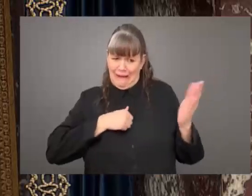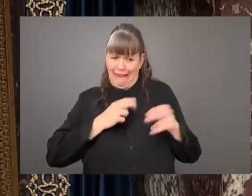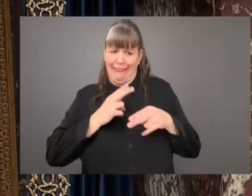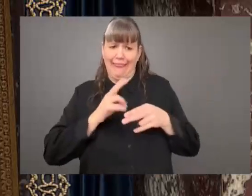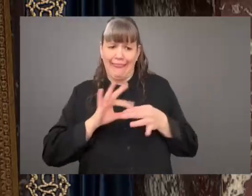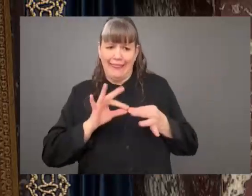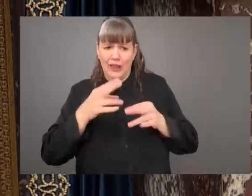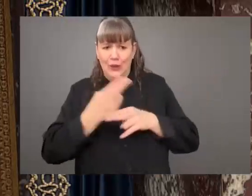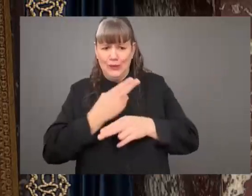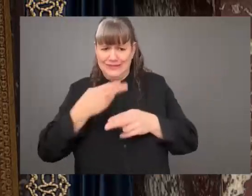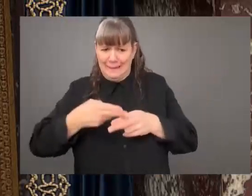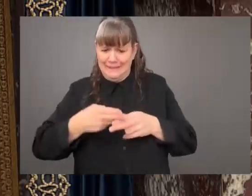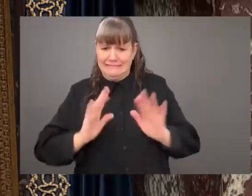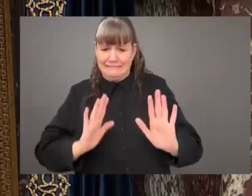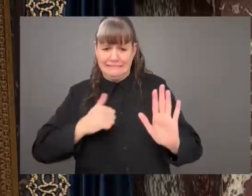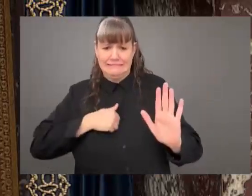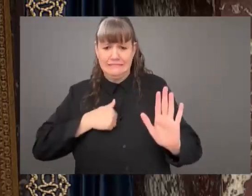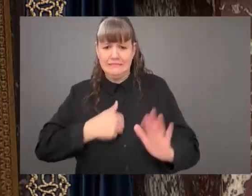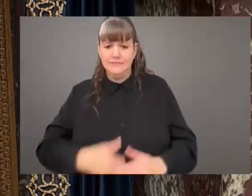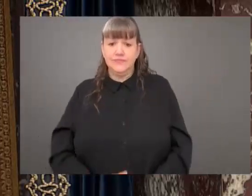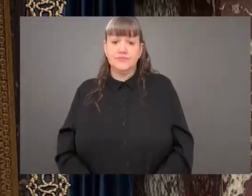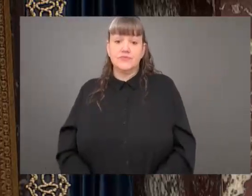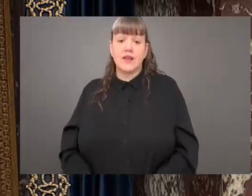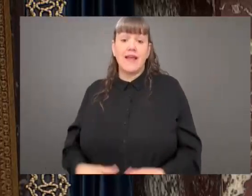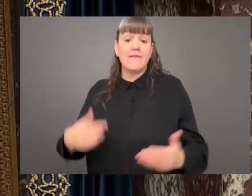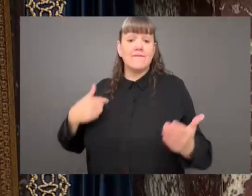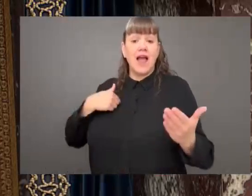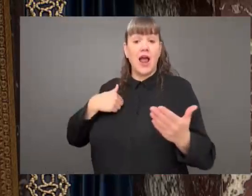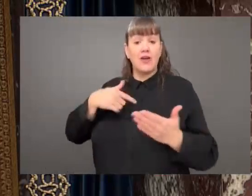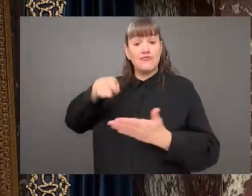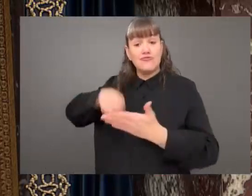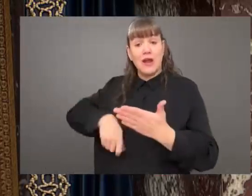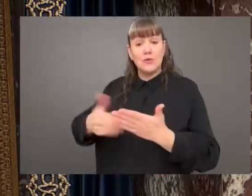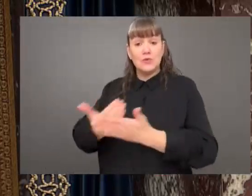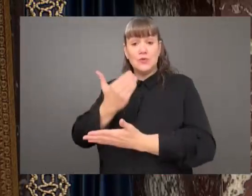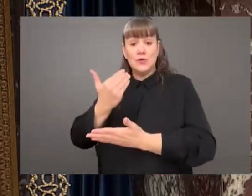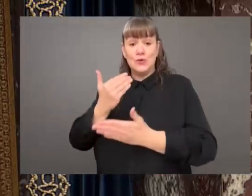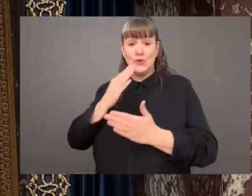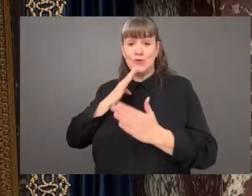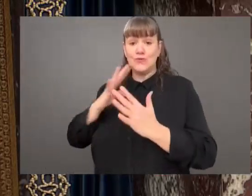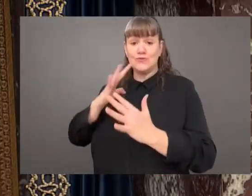would pick, it would probably be Garth Brooks' I Have Friends in Lowly Places.